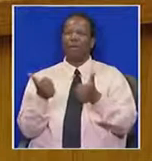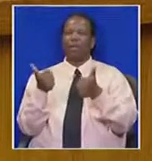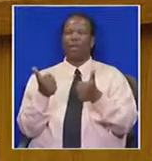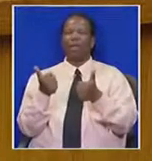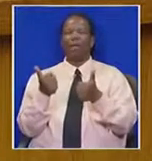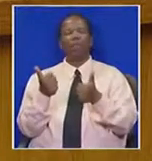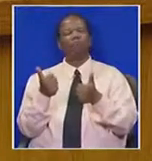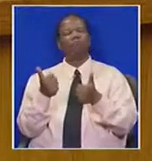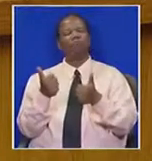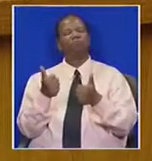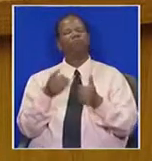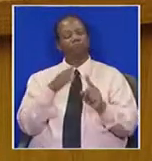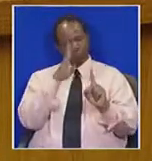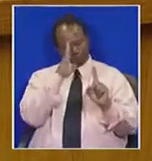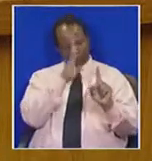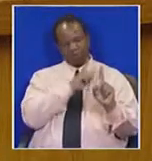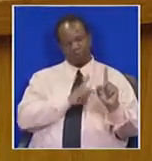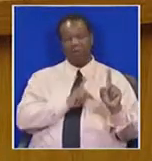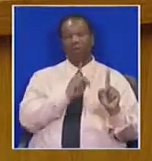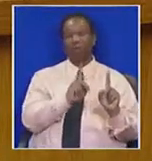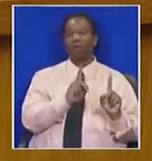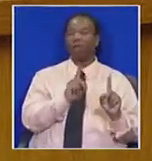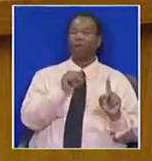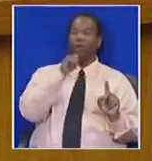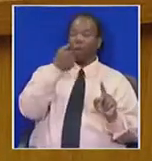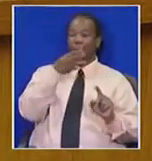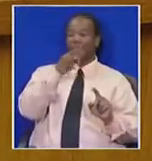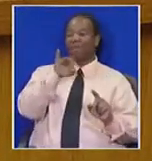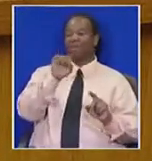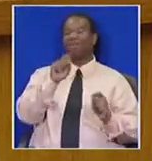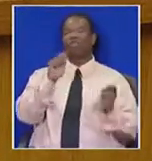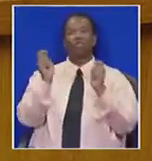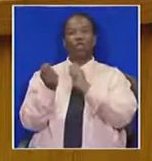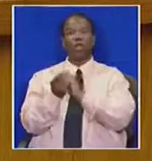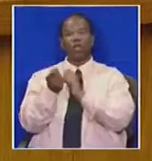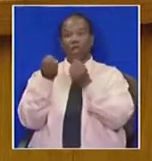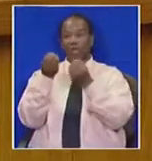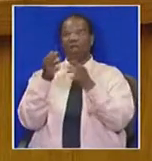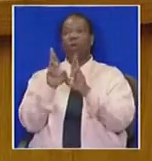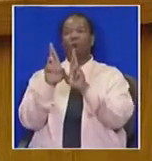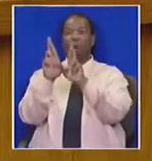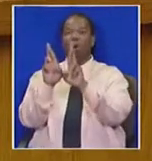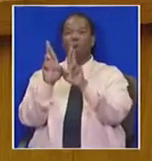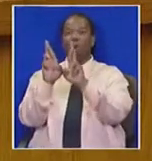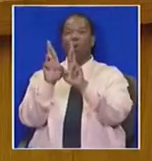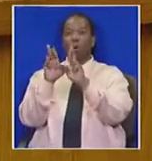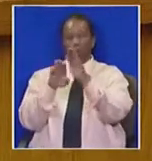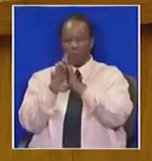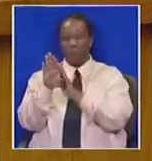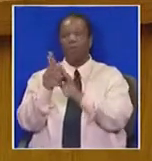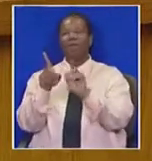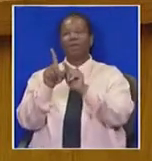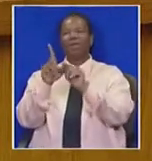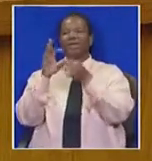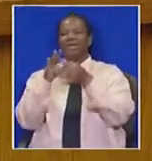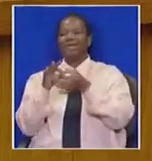Mr. President, your message of change, renewal, and hope from your maiden SONA resonates well with the